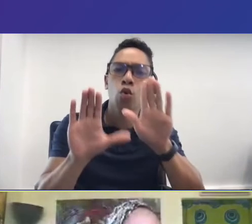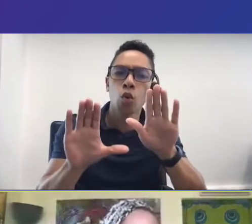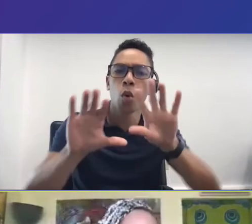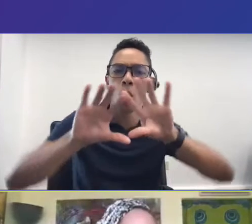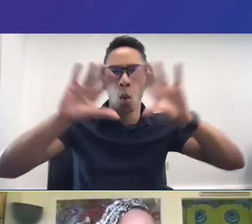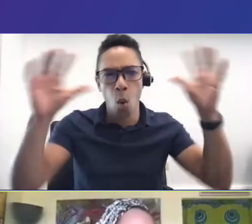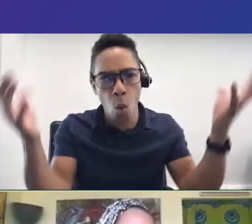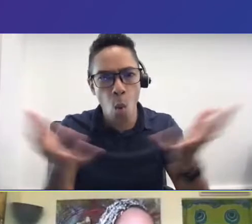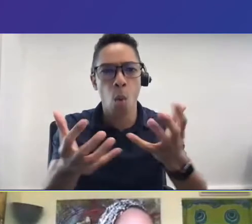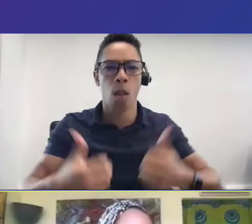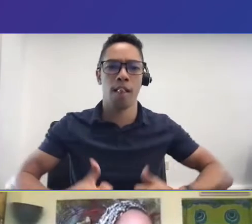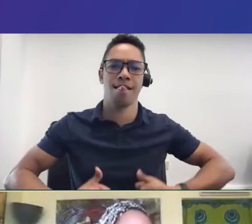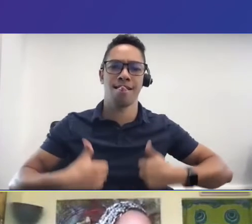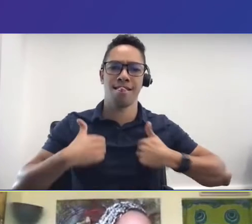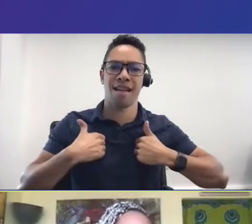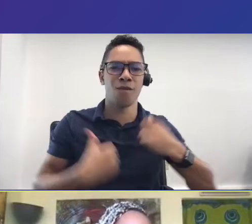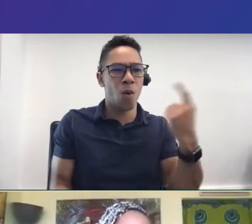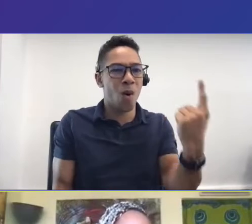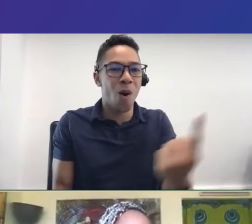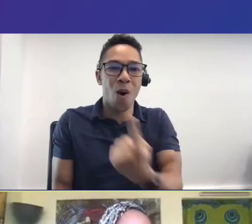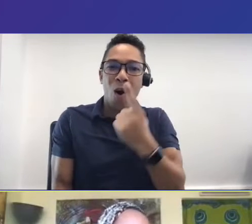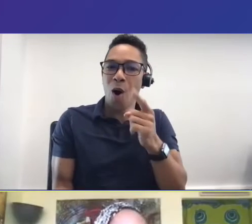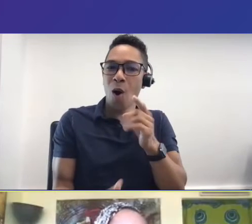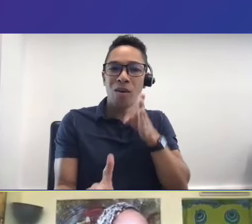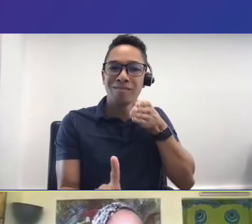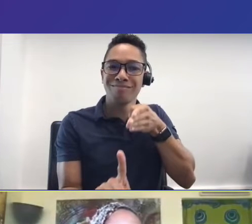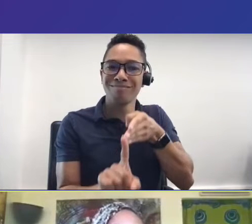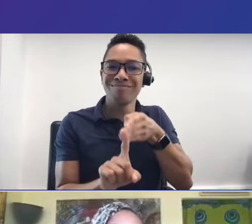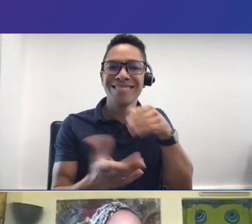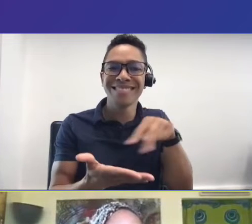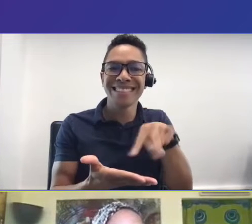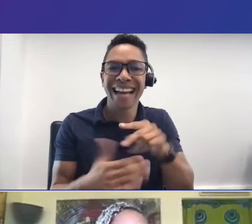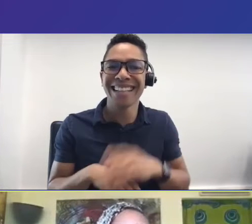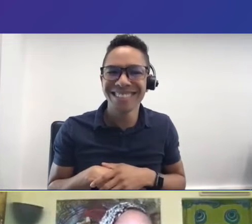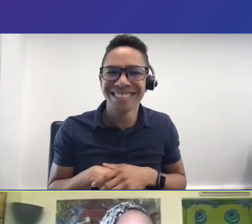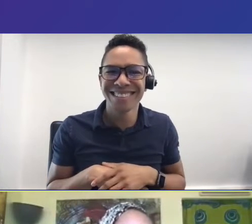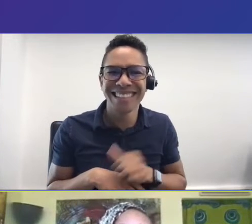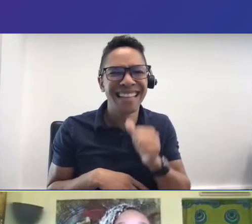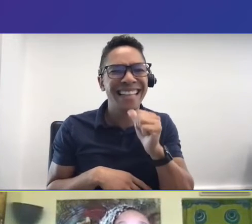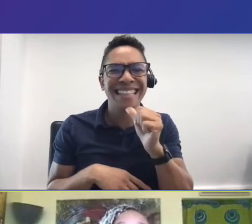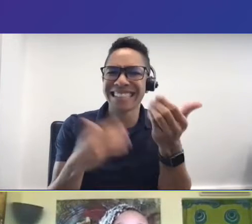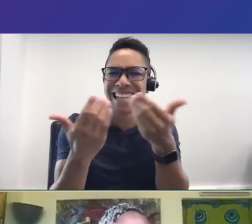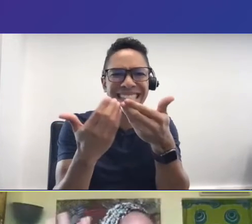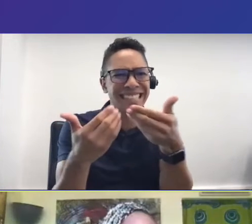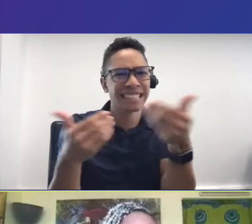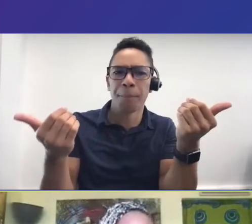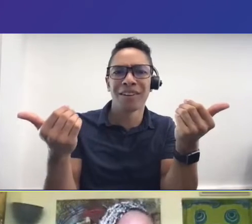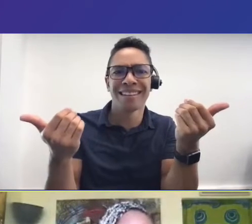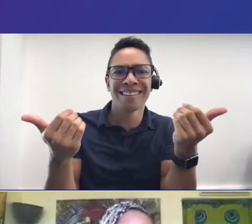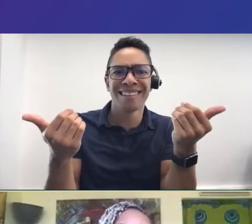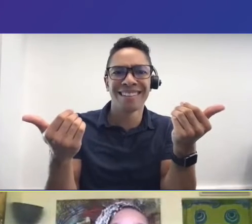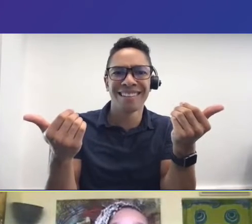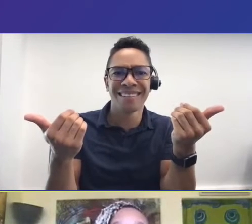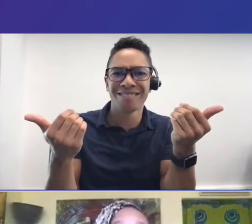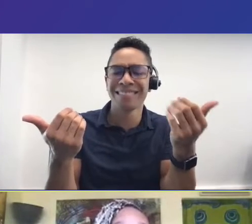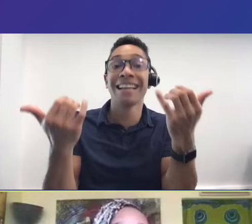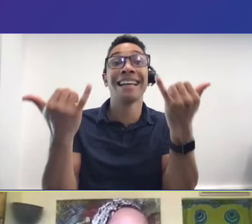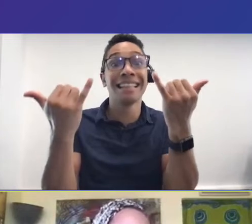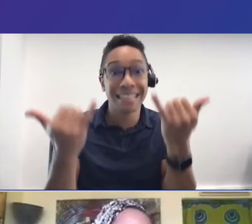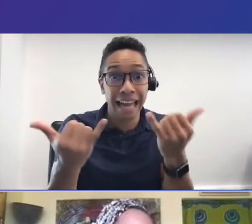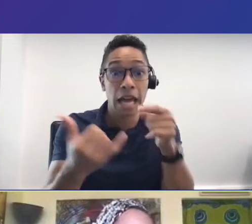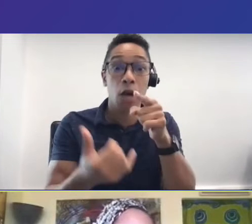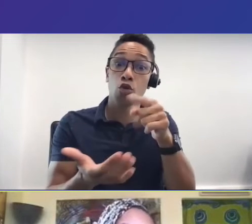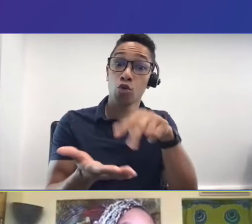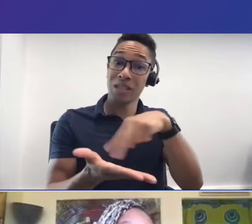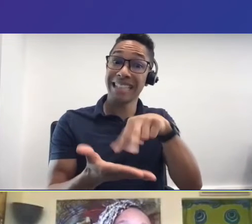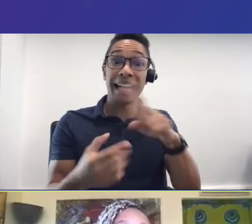whole life has always been dance. There's no like dance and then the thing. But she's like, now you dance when you get up in